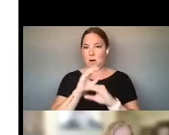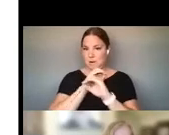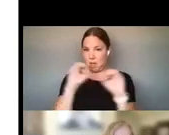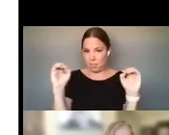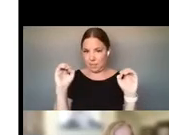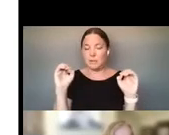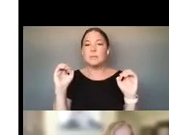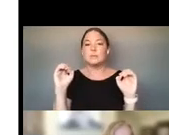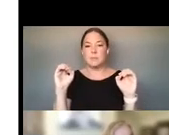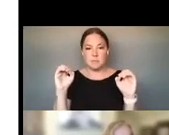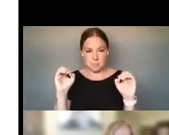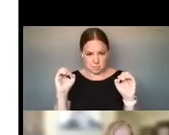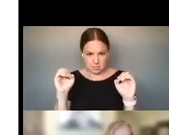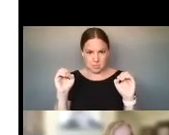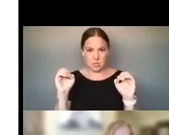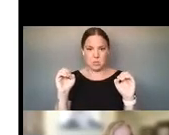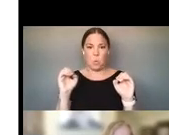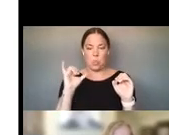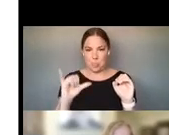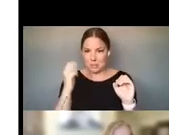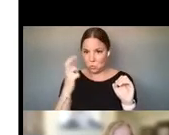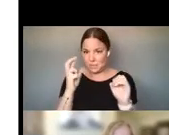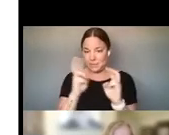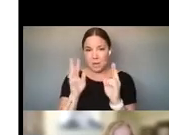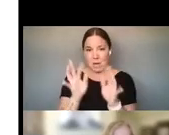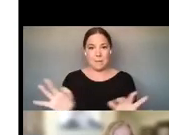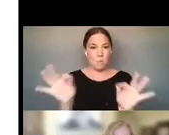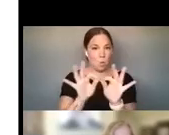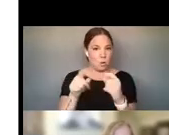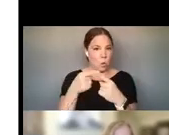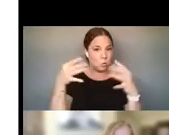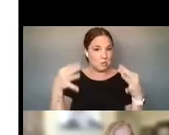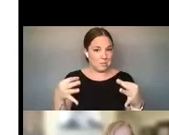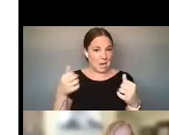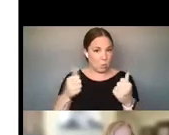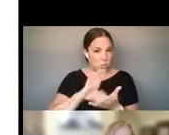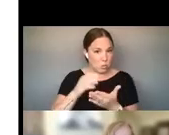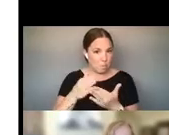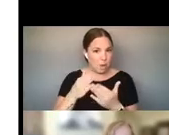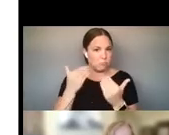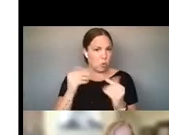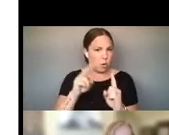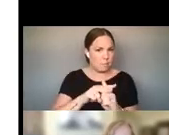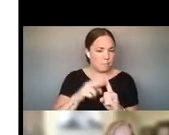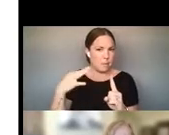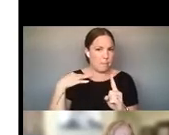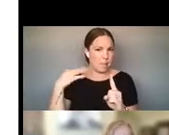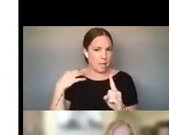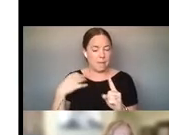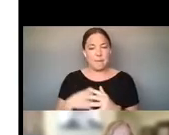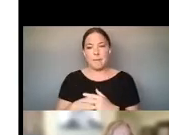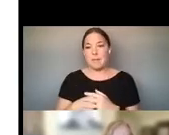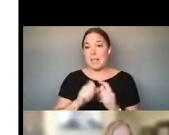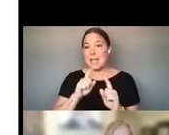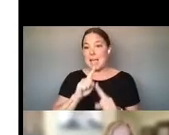reason to be very selective when you are deciding what amount to apply for. So the answer to